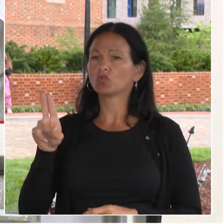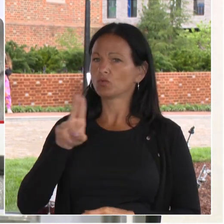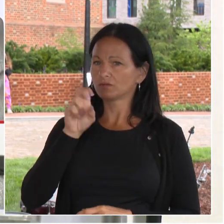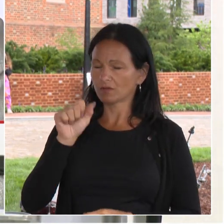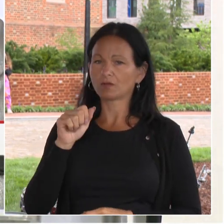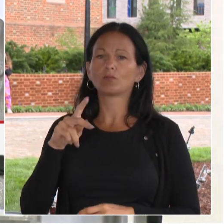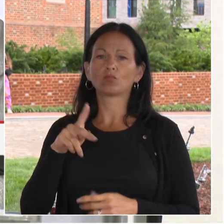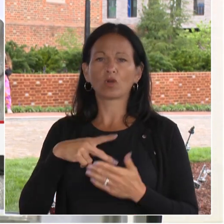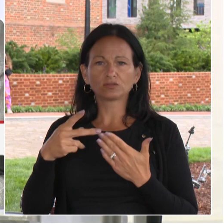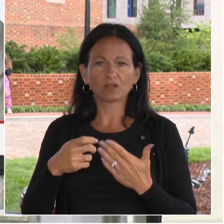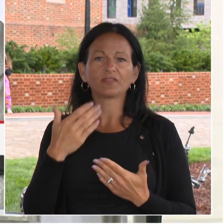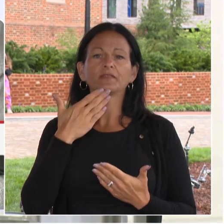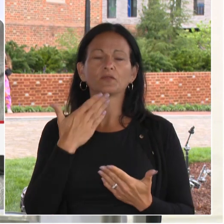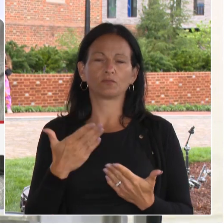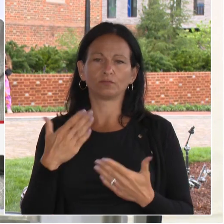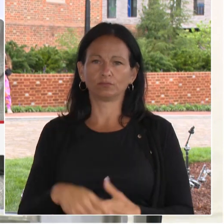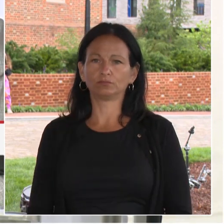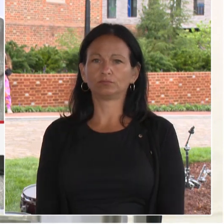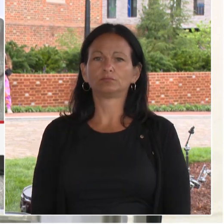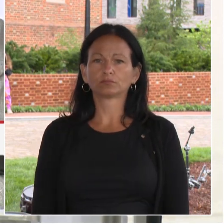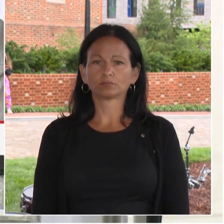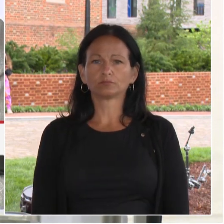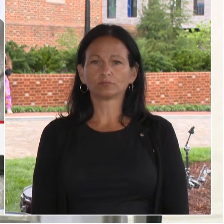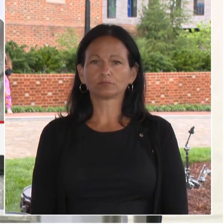paid, Christine Lopez,